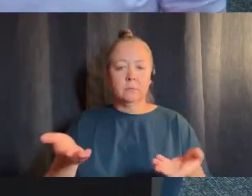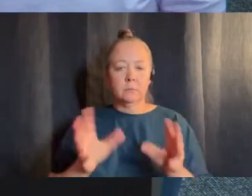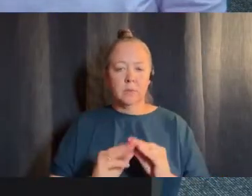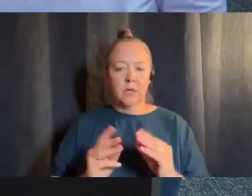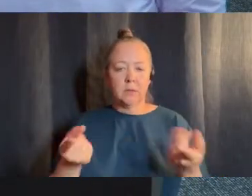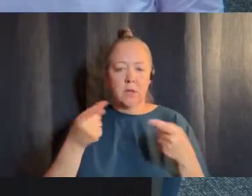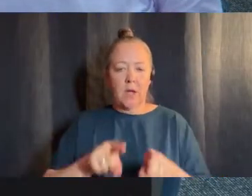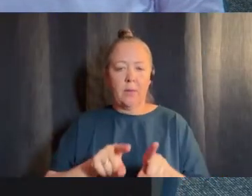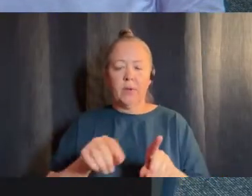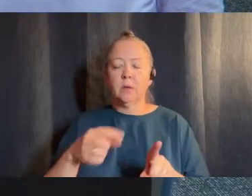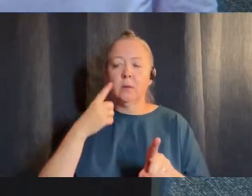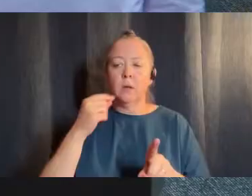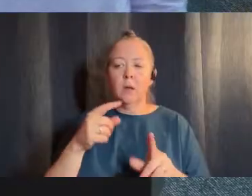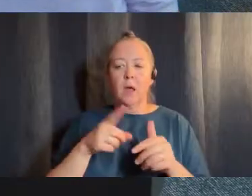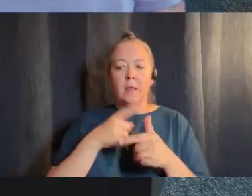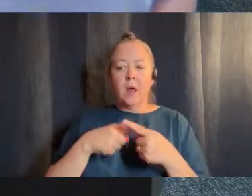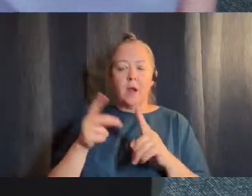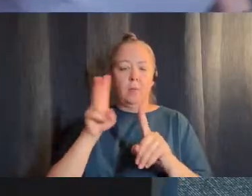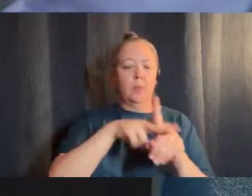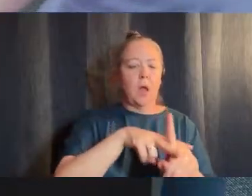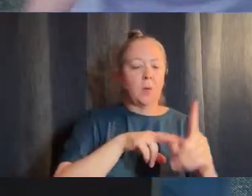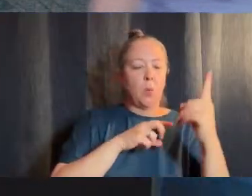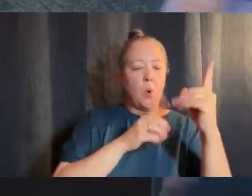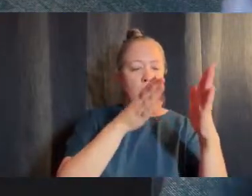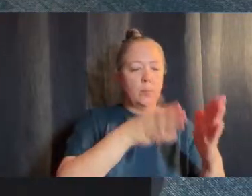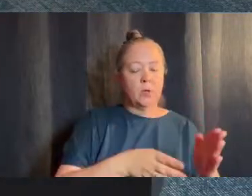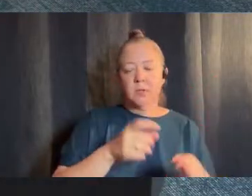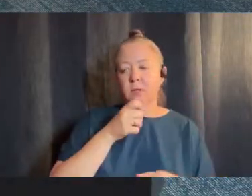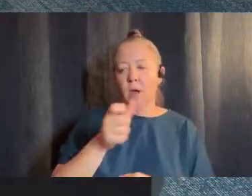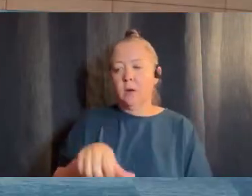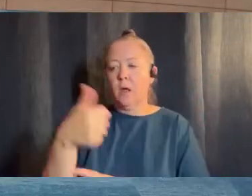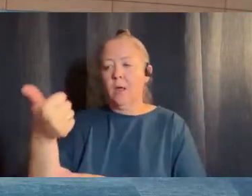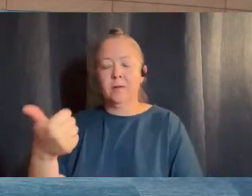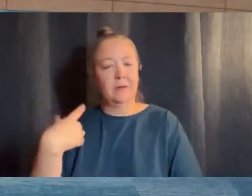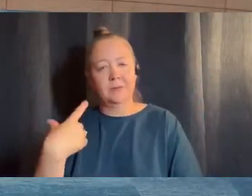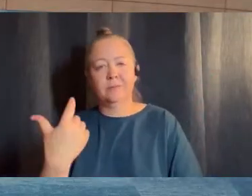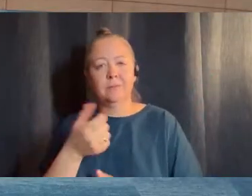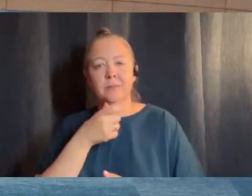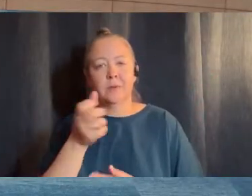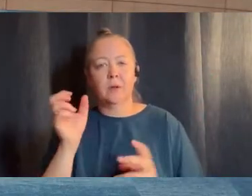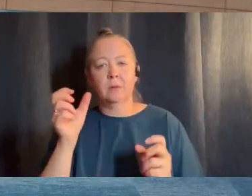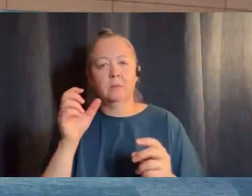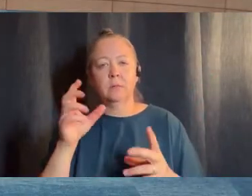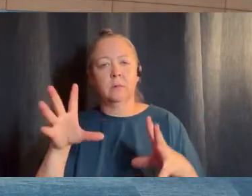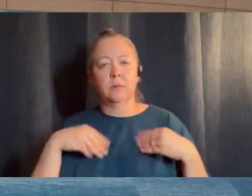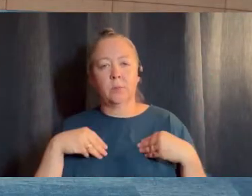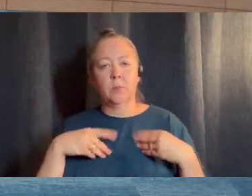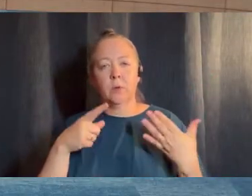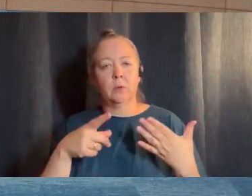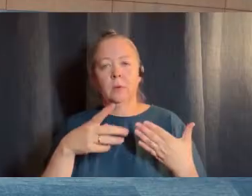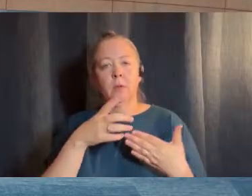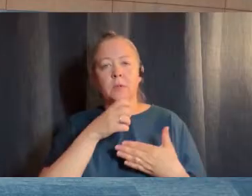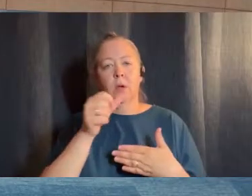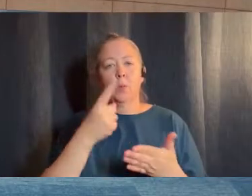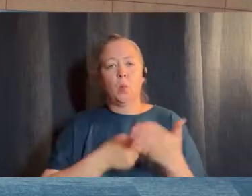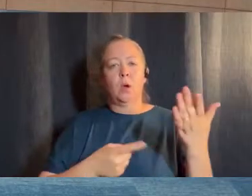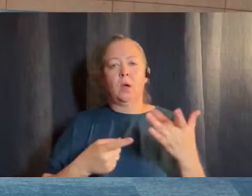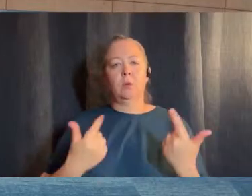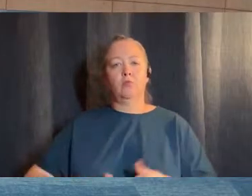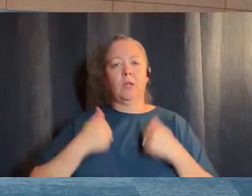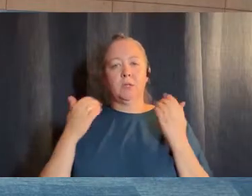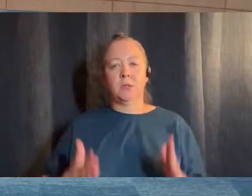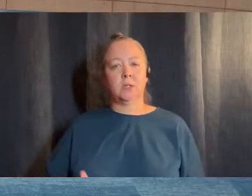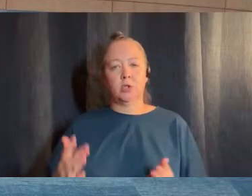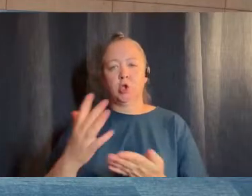what the people of the town deserve. Thank you. Thank you. All right. Anyone else in the